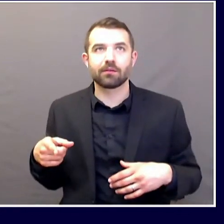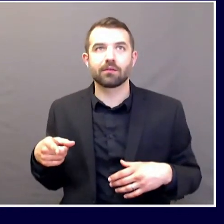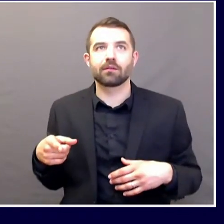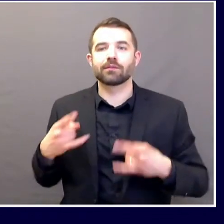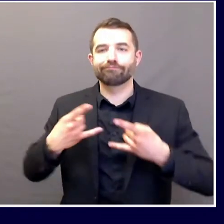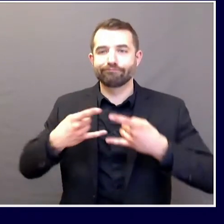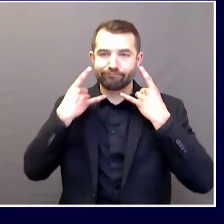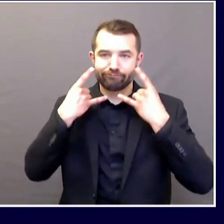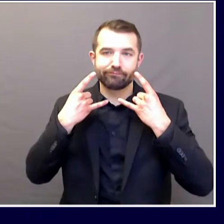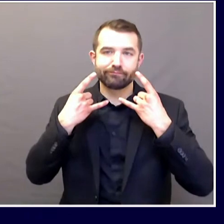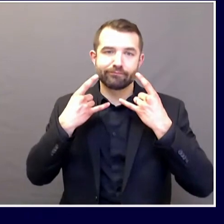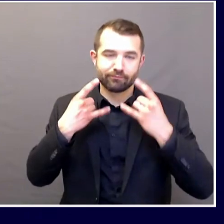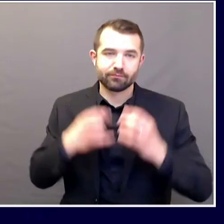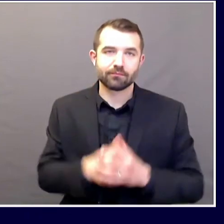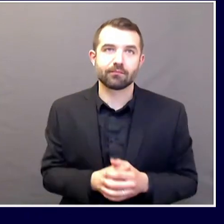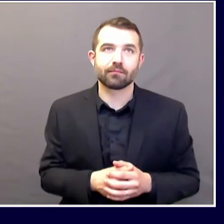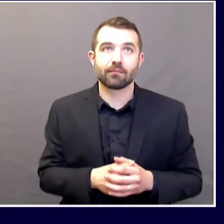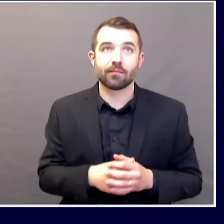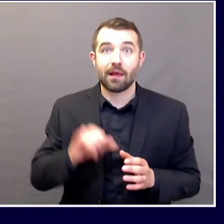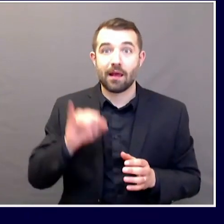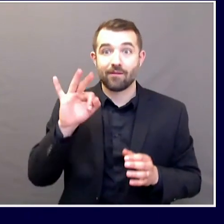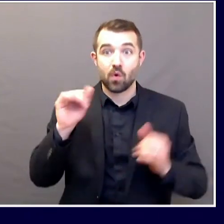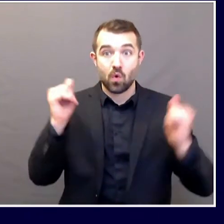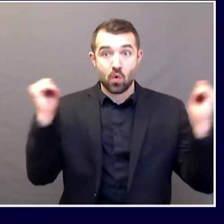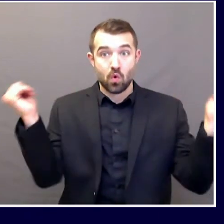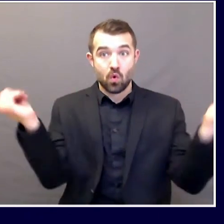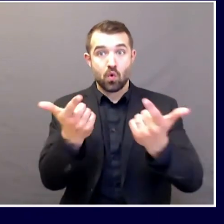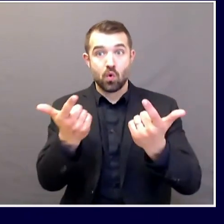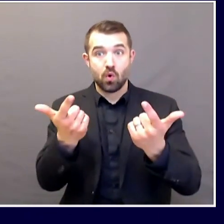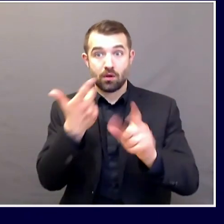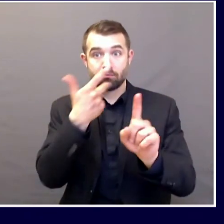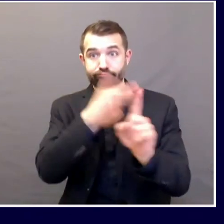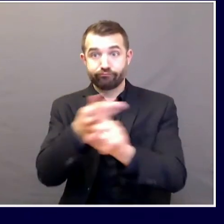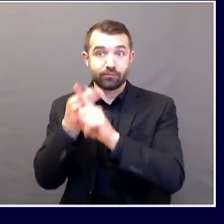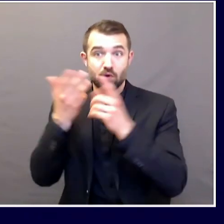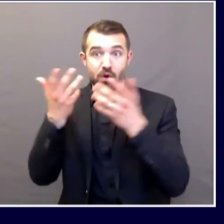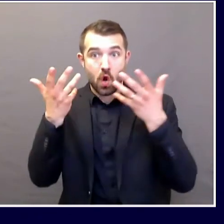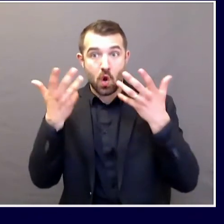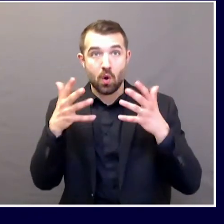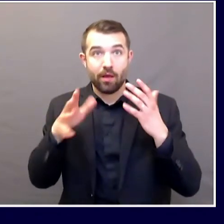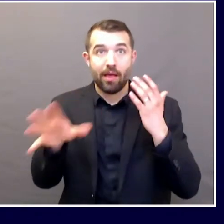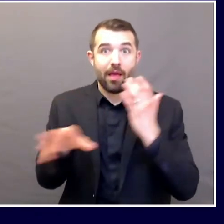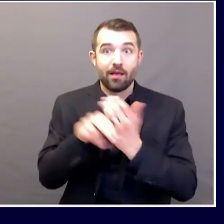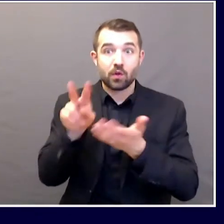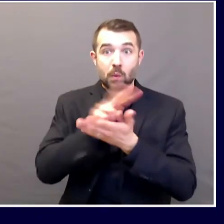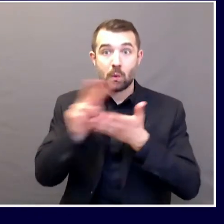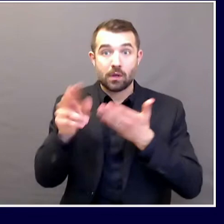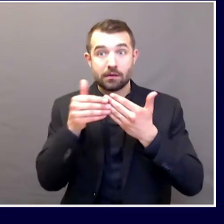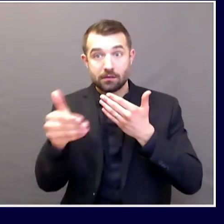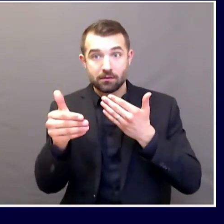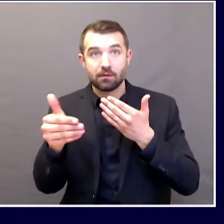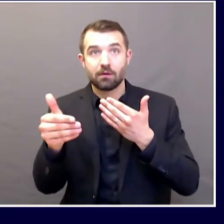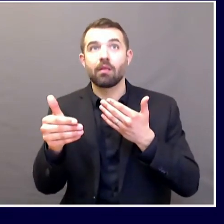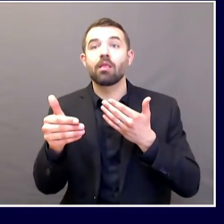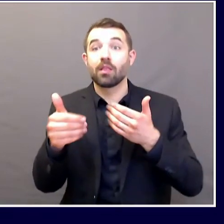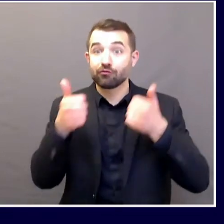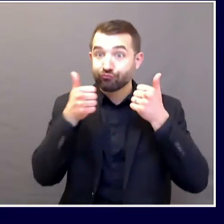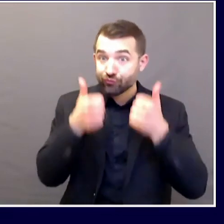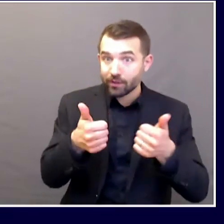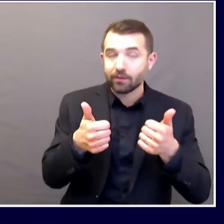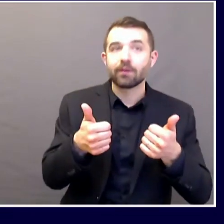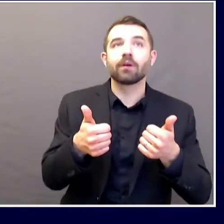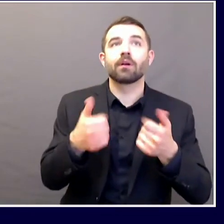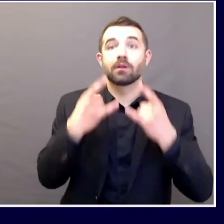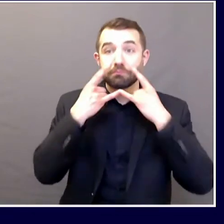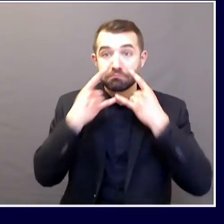if every single person at the gathering has been fully vaccinated. Of course, right now, neither of the 3 vaccines is authorized for